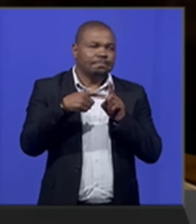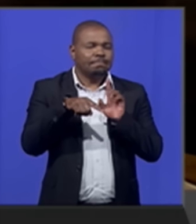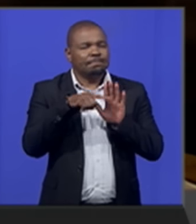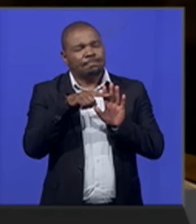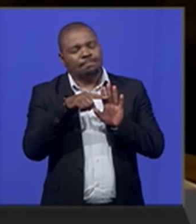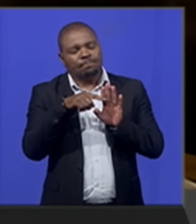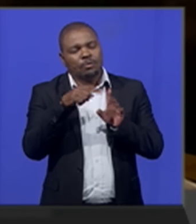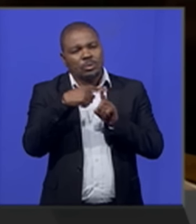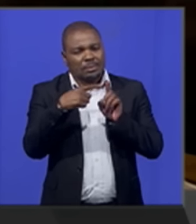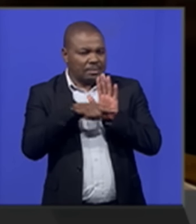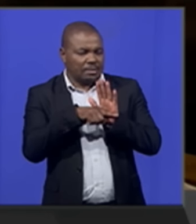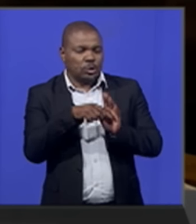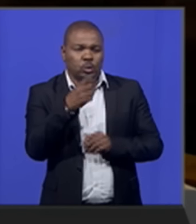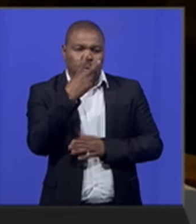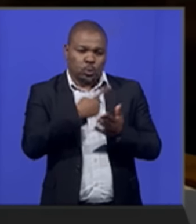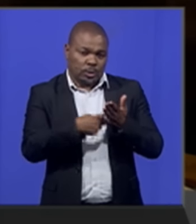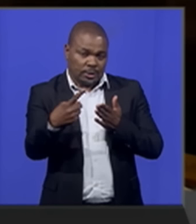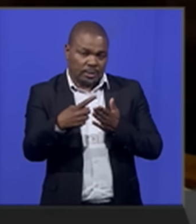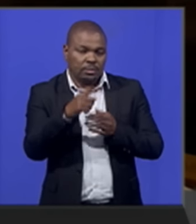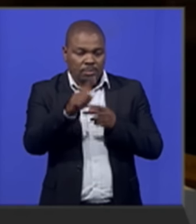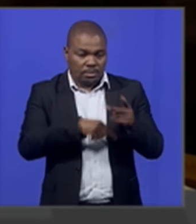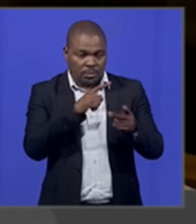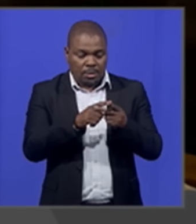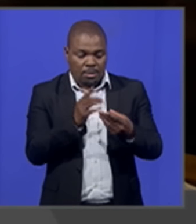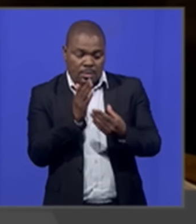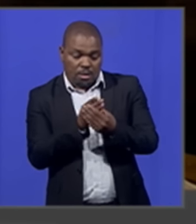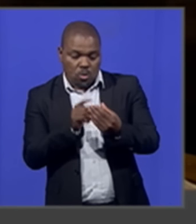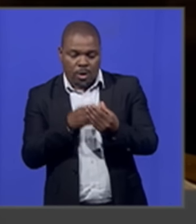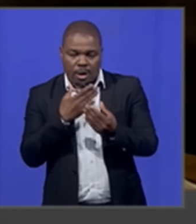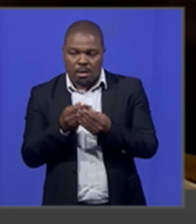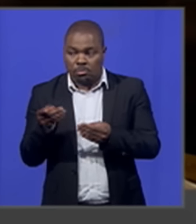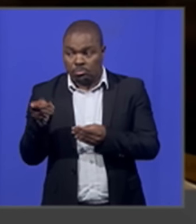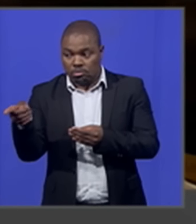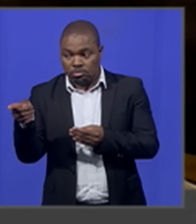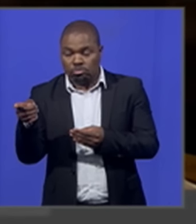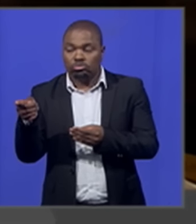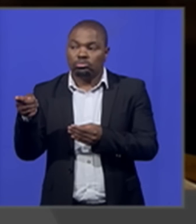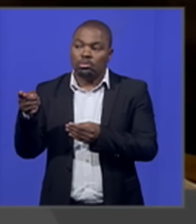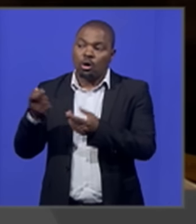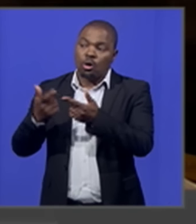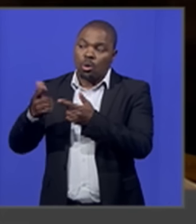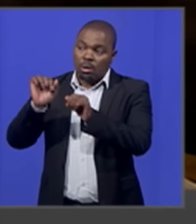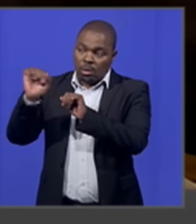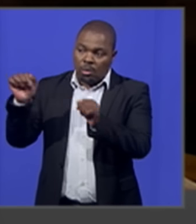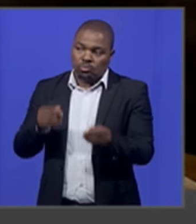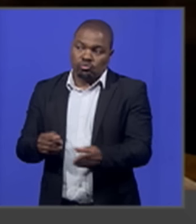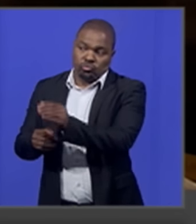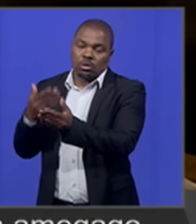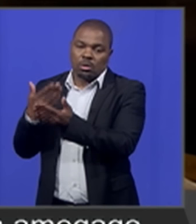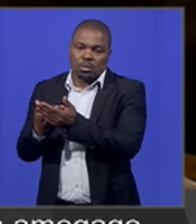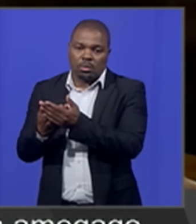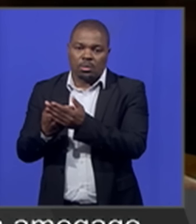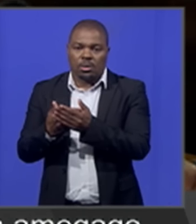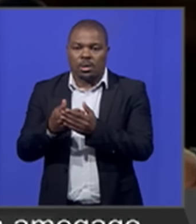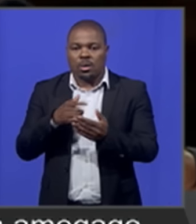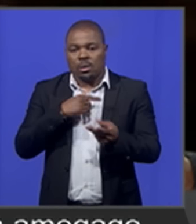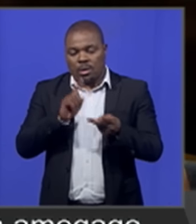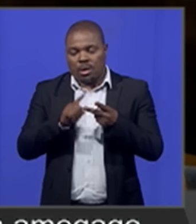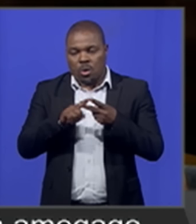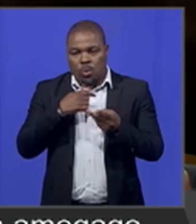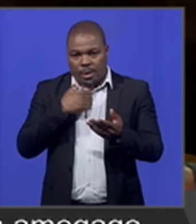us to disclose the docket to the accused, possibly 2 weeks for all of them to provide us with those